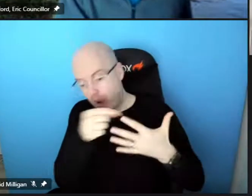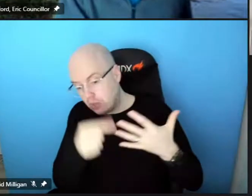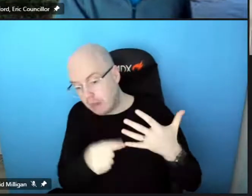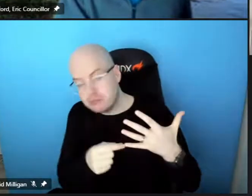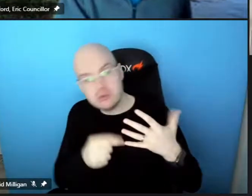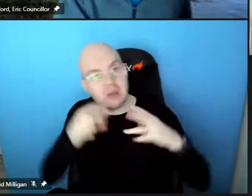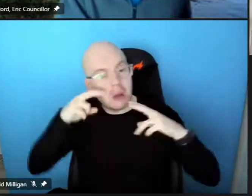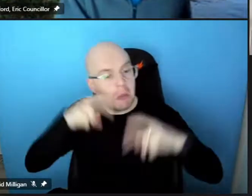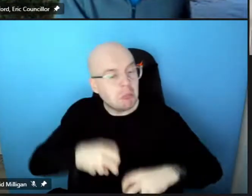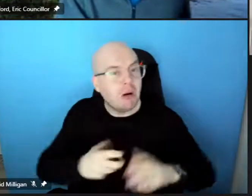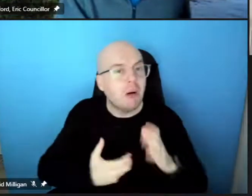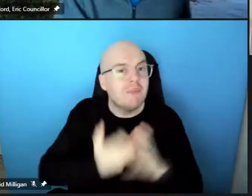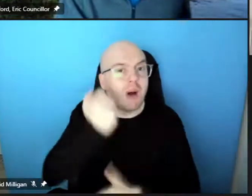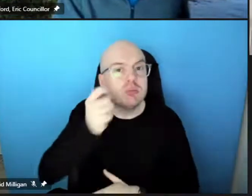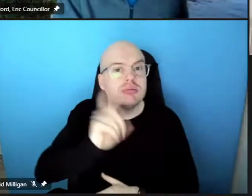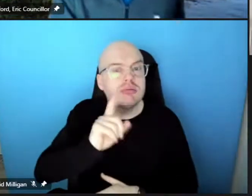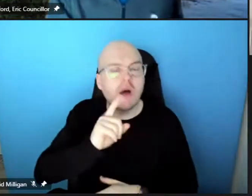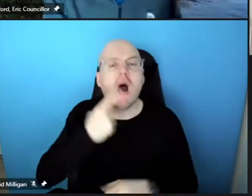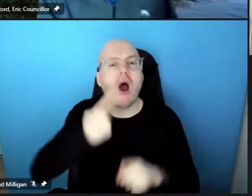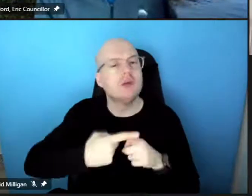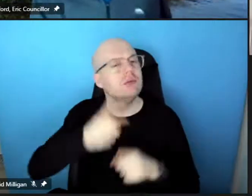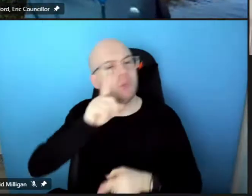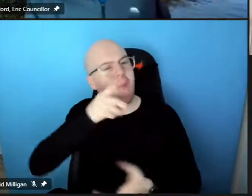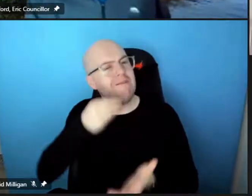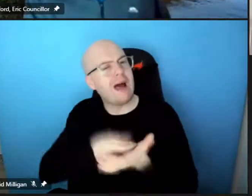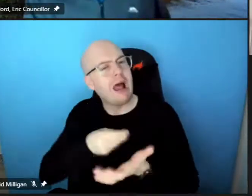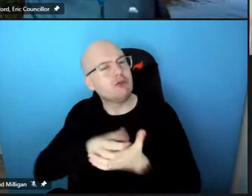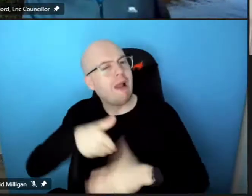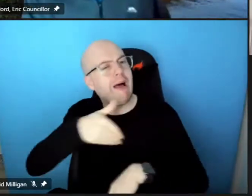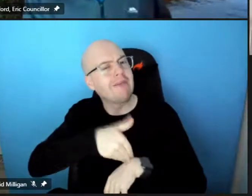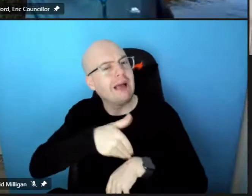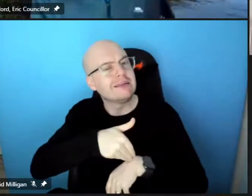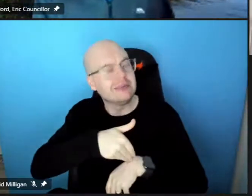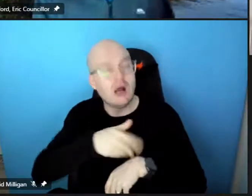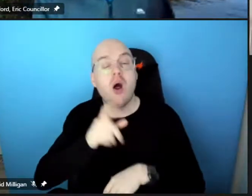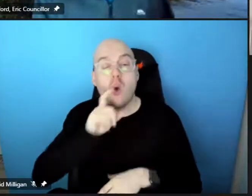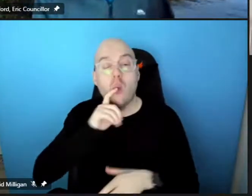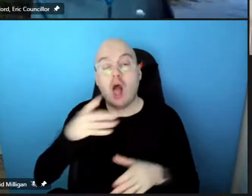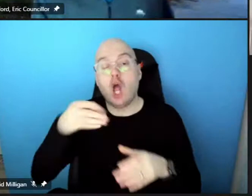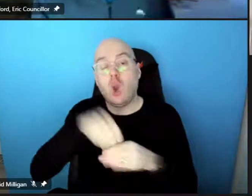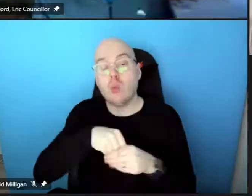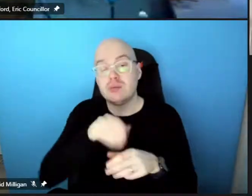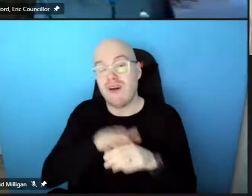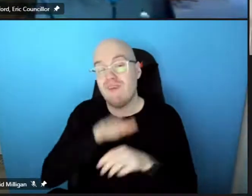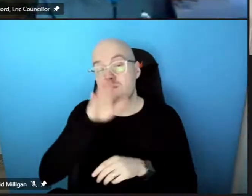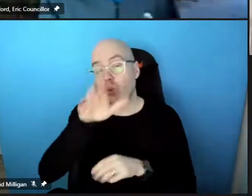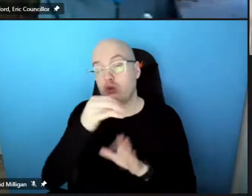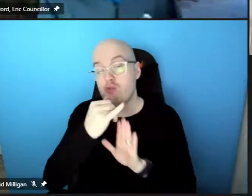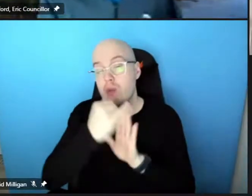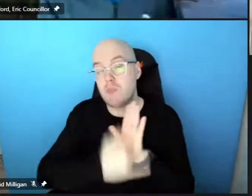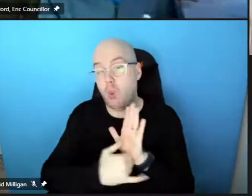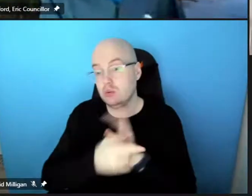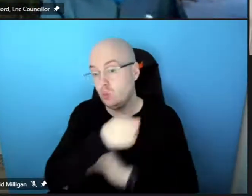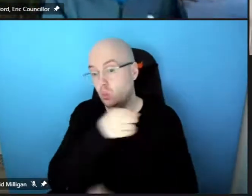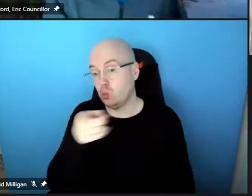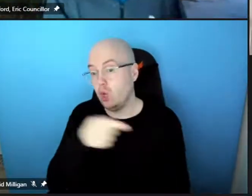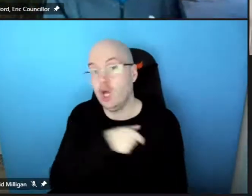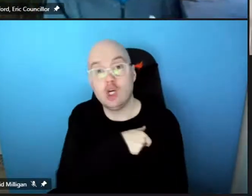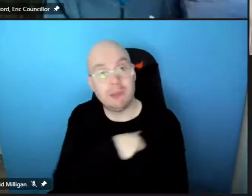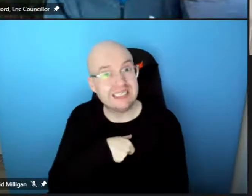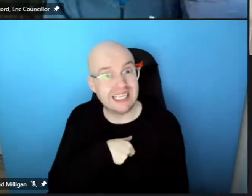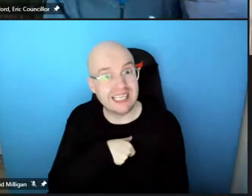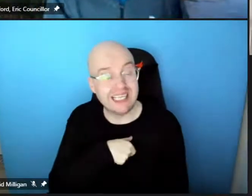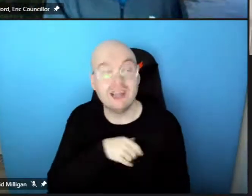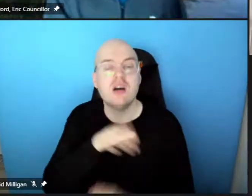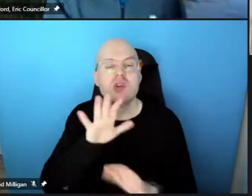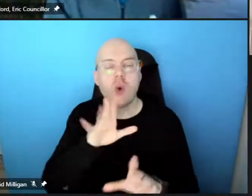what the financial outcome of that was, and I'll include that in future reports to the committee as well. But in terms of the actual exercise, yeah, I'm comfortable